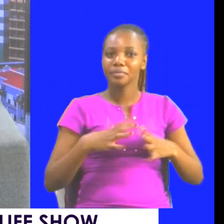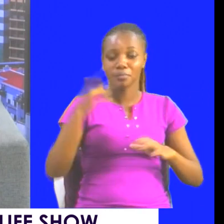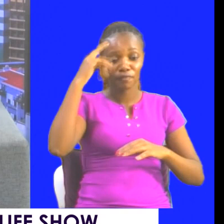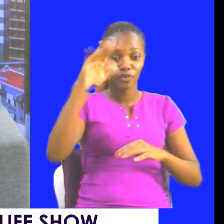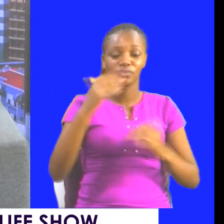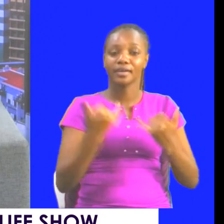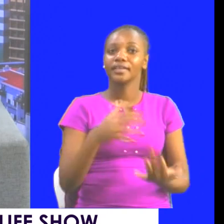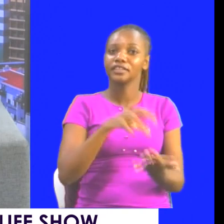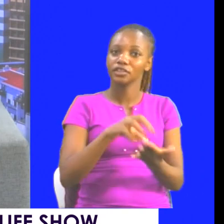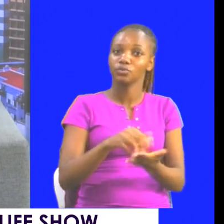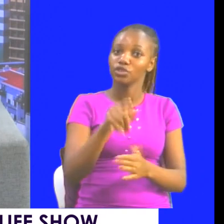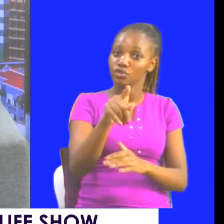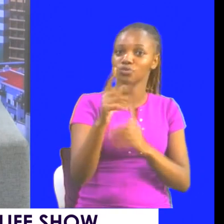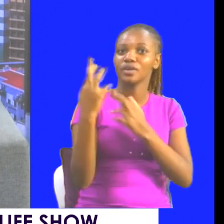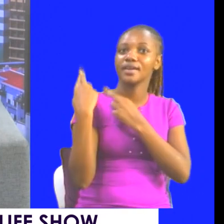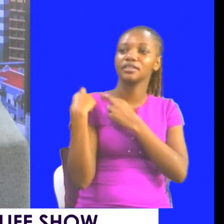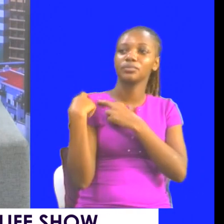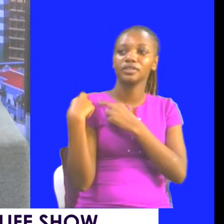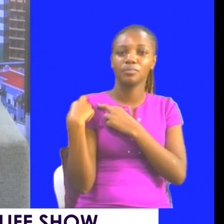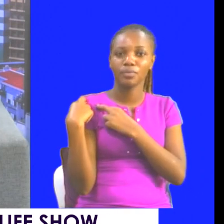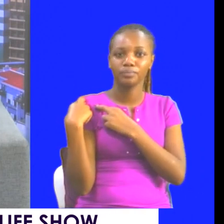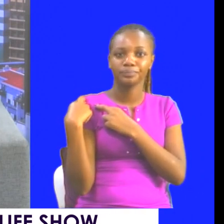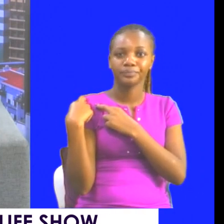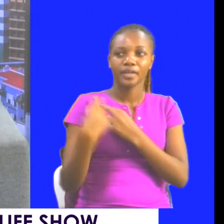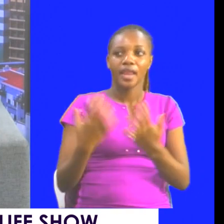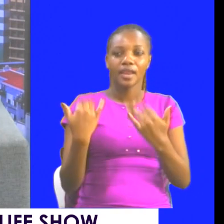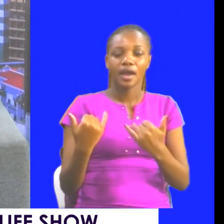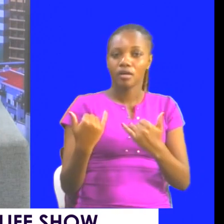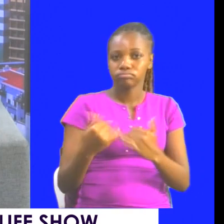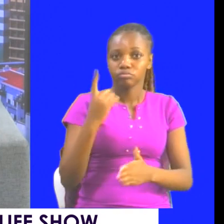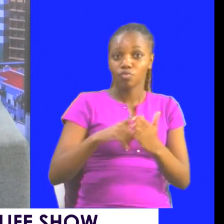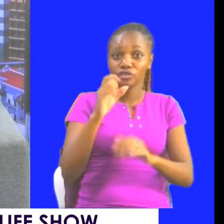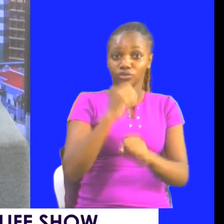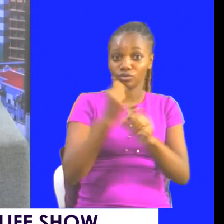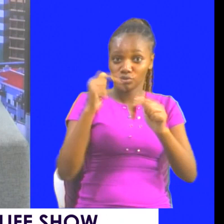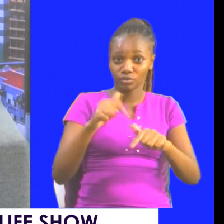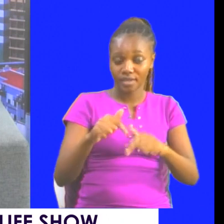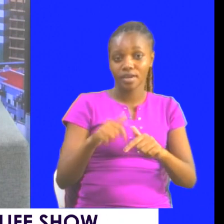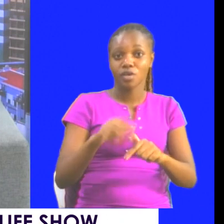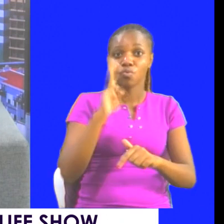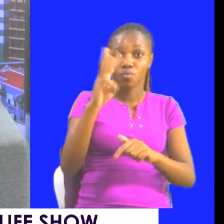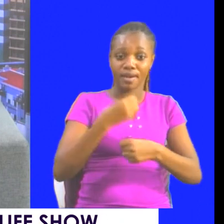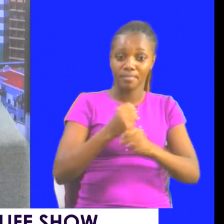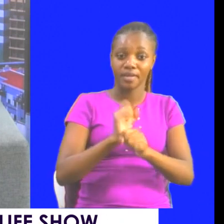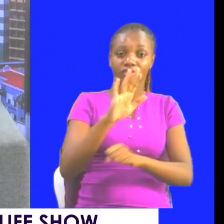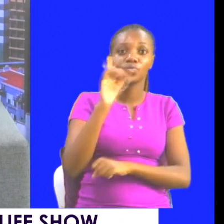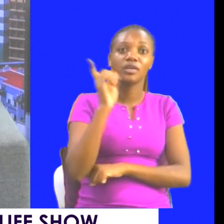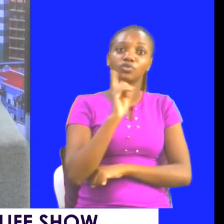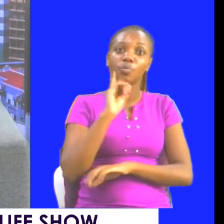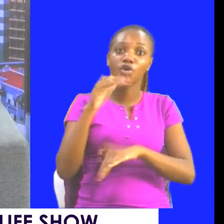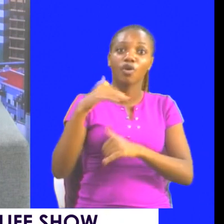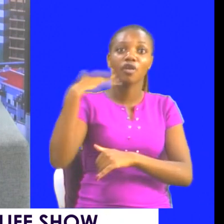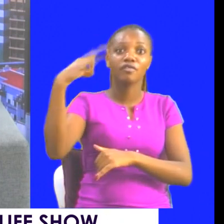are today. What you are doing about your today will determine your tomorrow. If you're